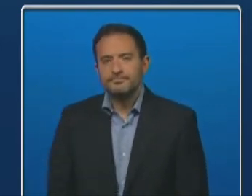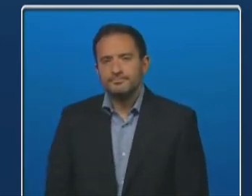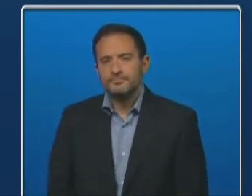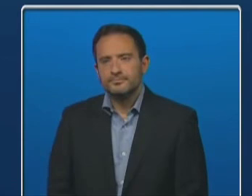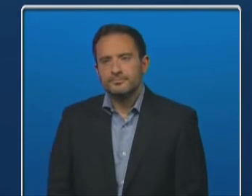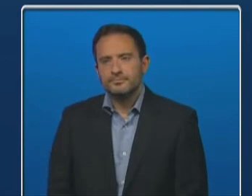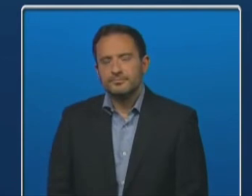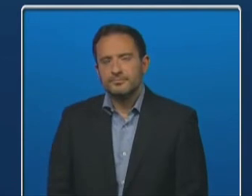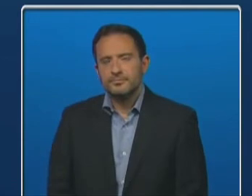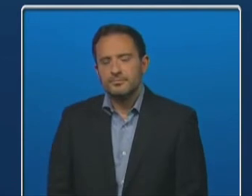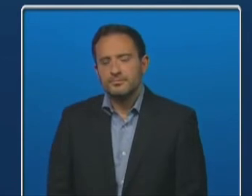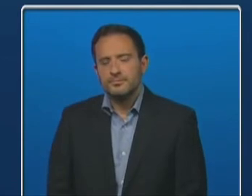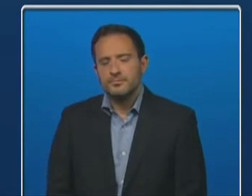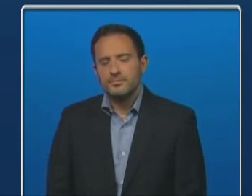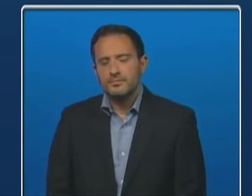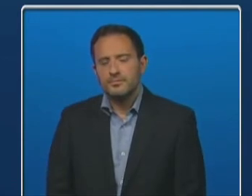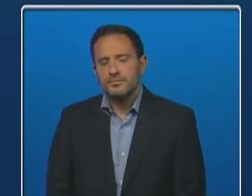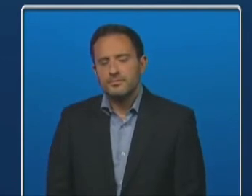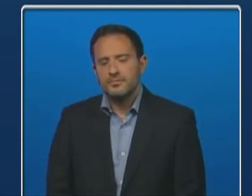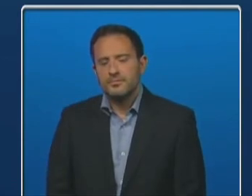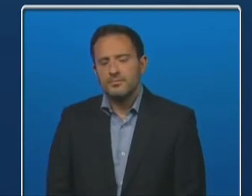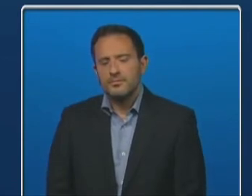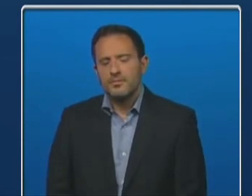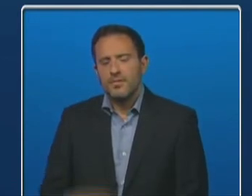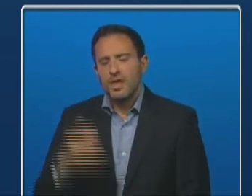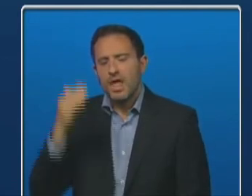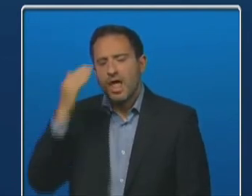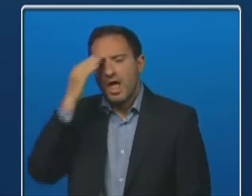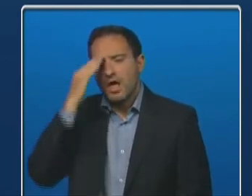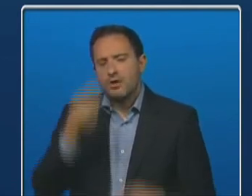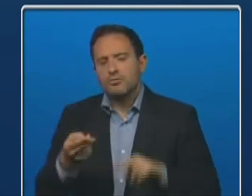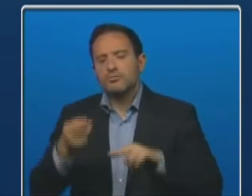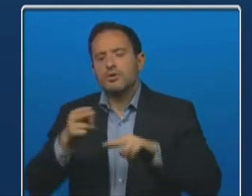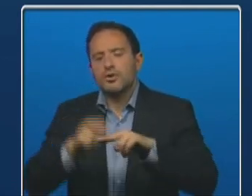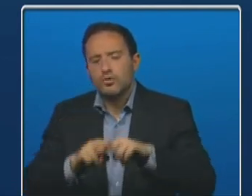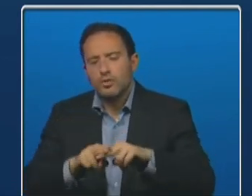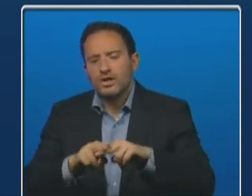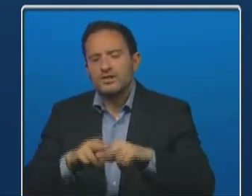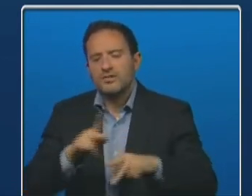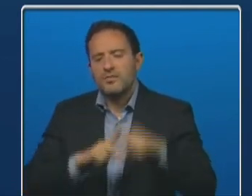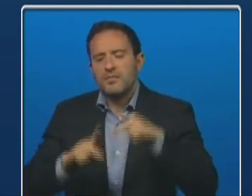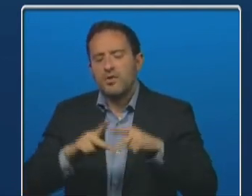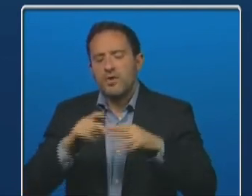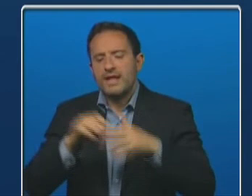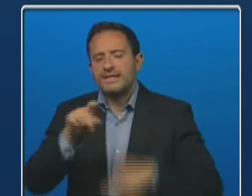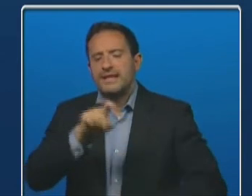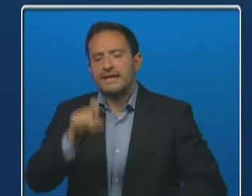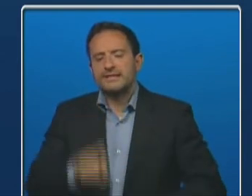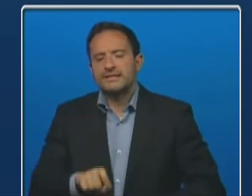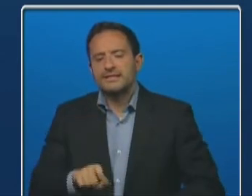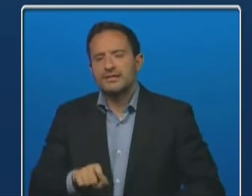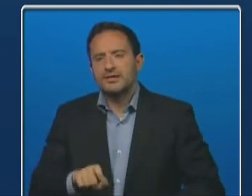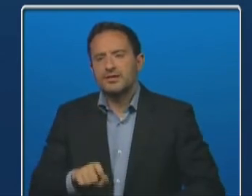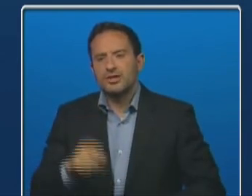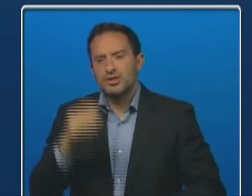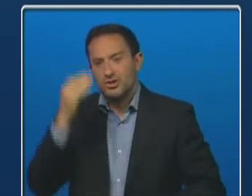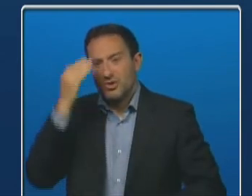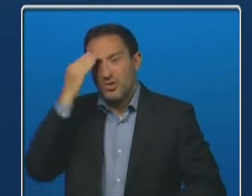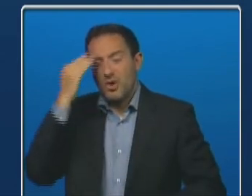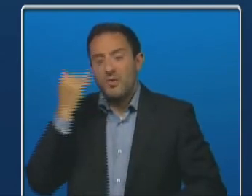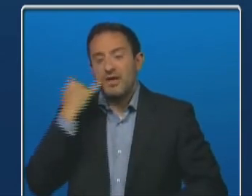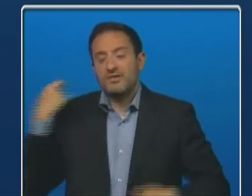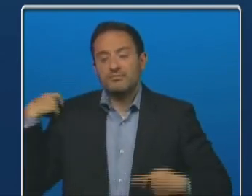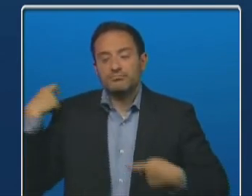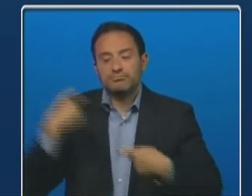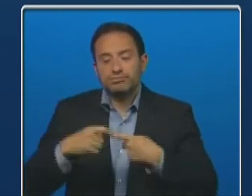Perfect. I know there was an increase on population in Texas. Do we know if the Hispanic